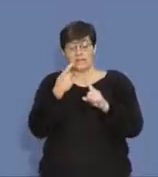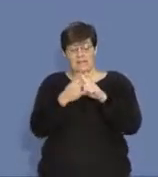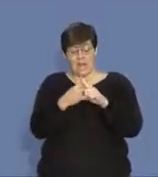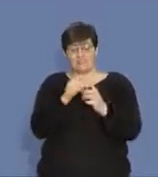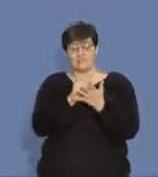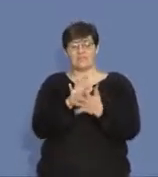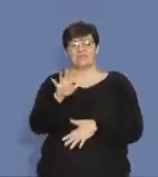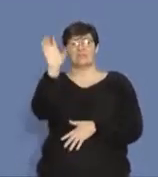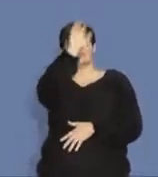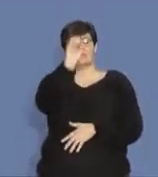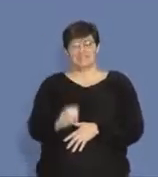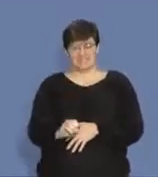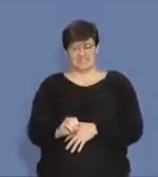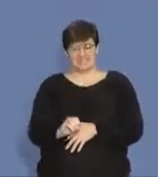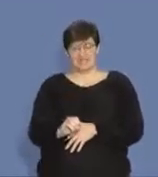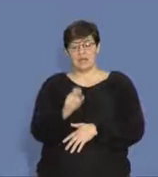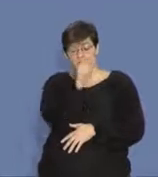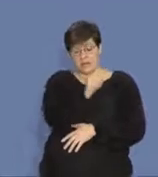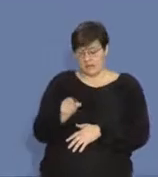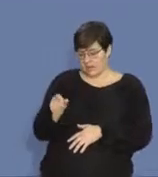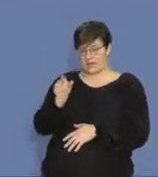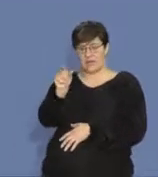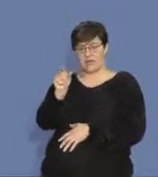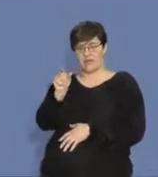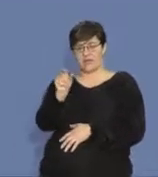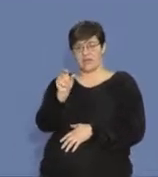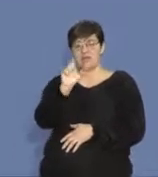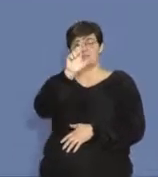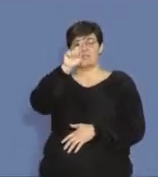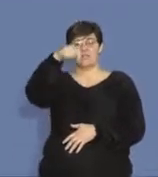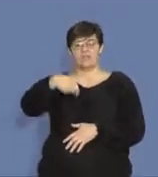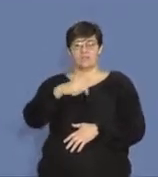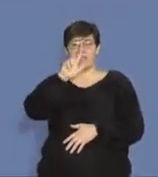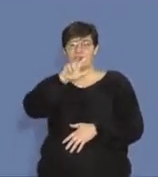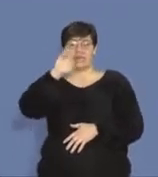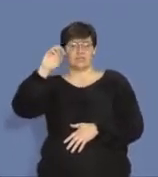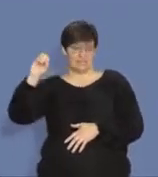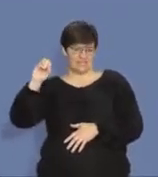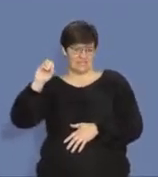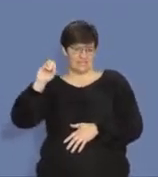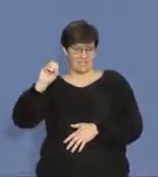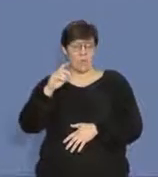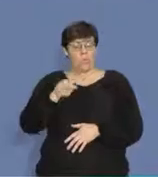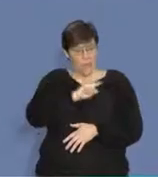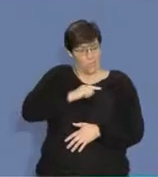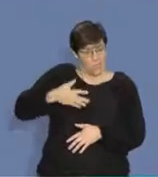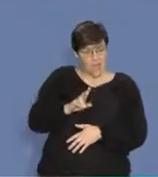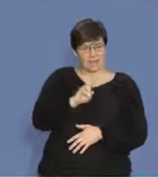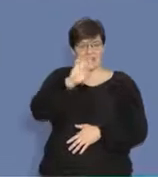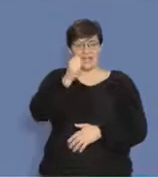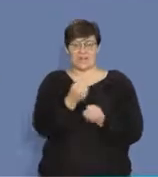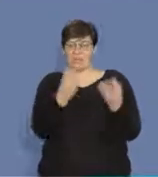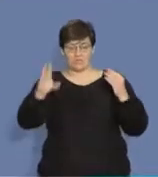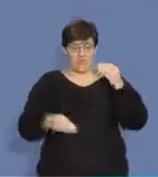can see that then gives you your 7,800. So what is important and significant here is the